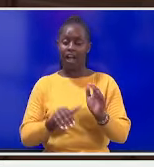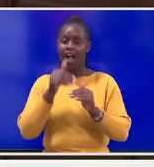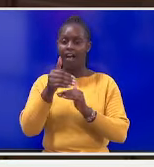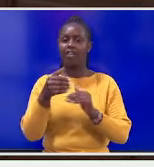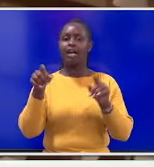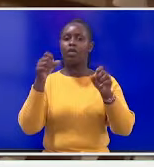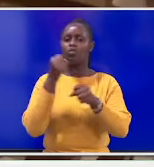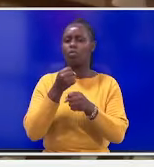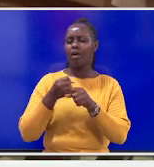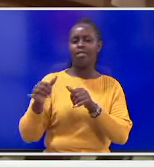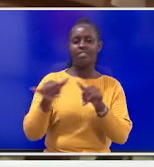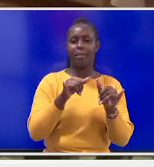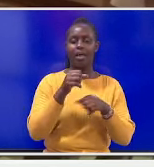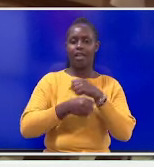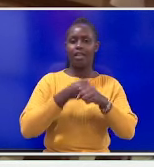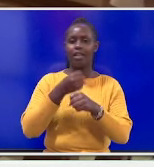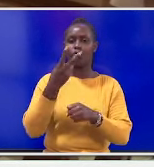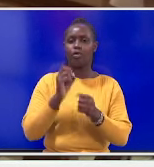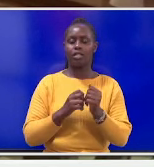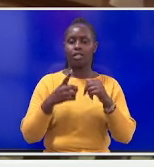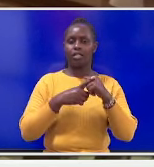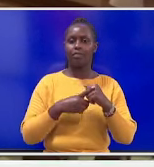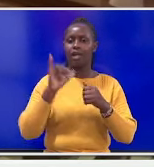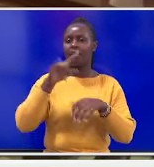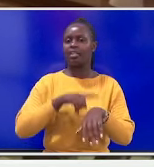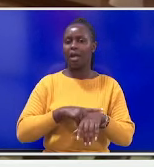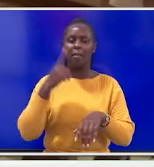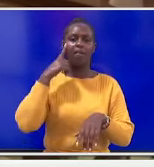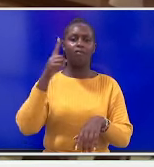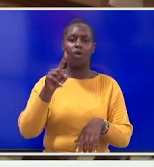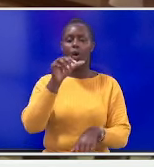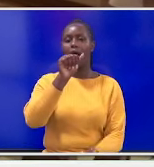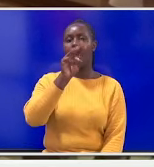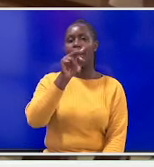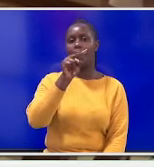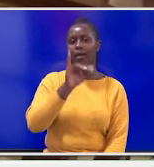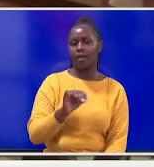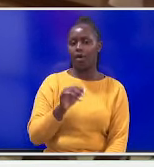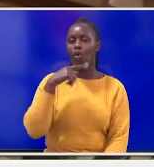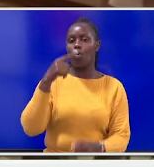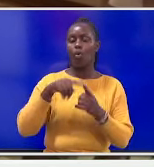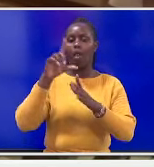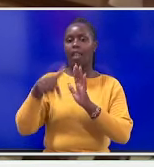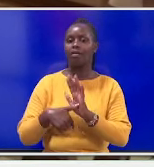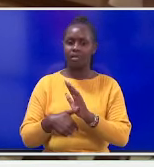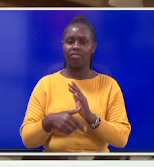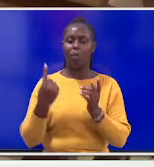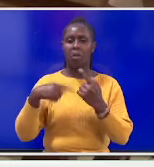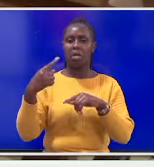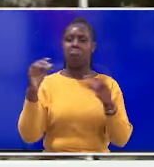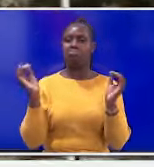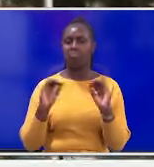similar move in 2016 for the then Foreign Affairs Minister Amina Mohamed, who later lost to Moussa Faki of